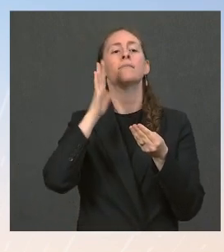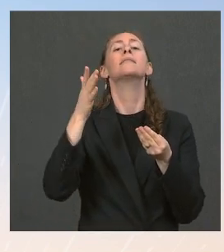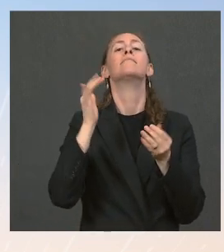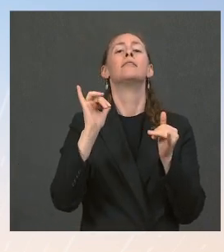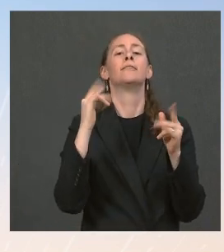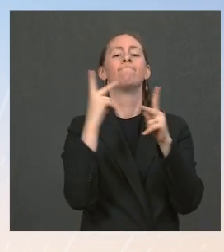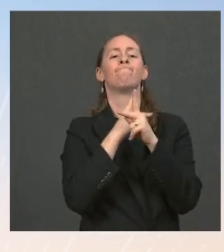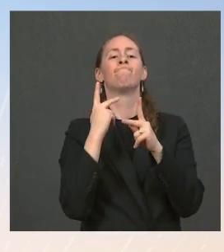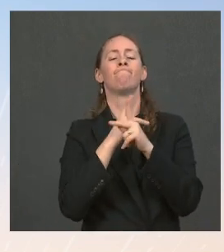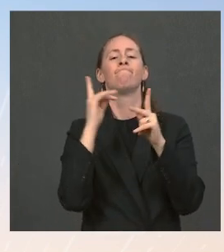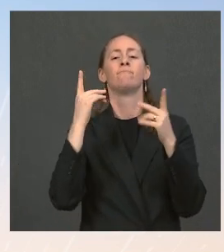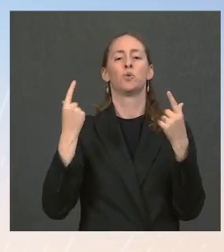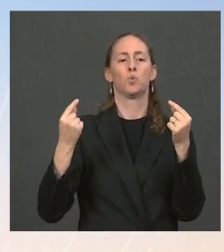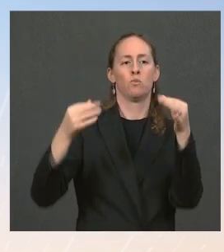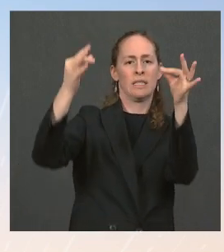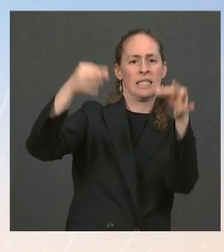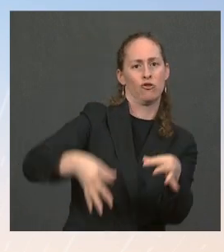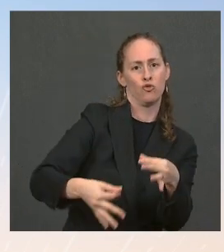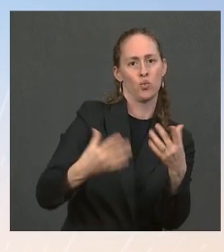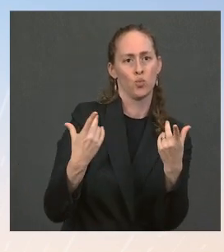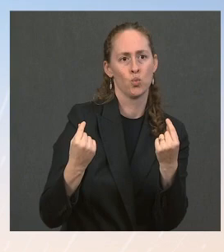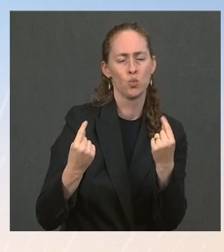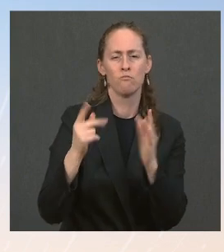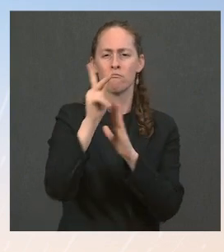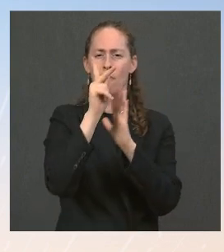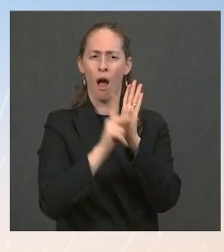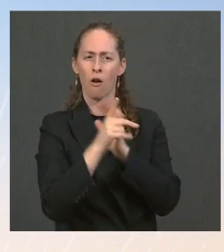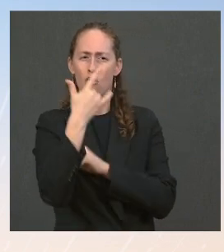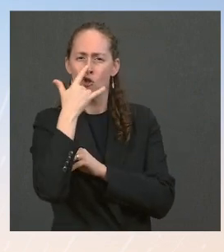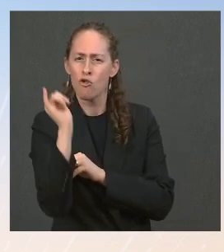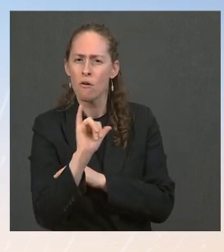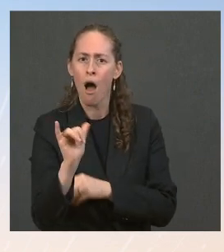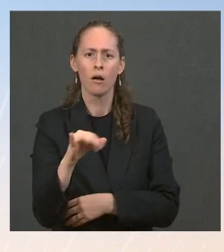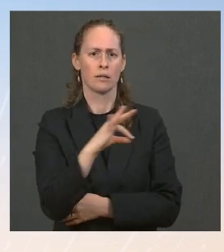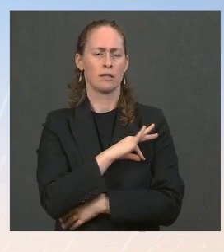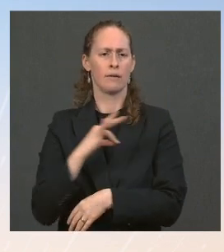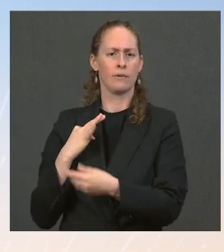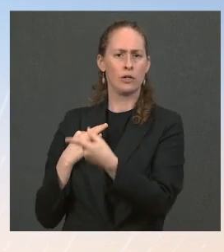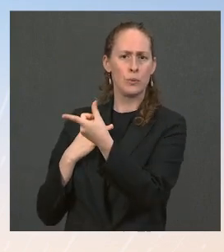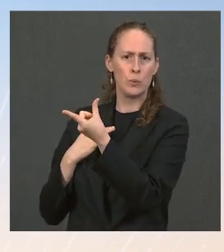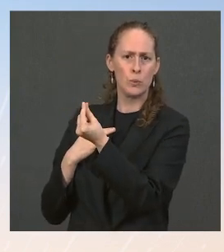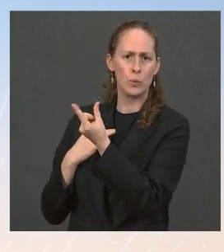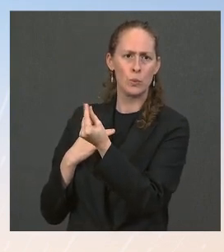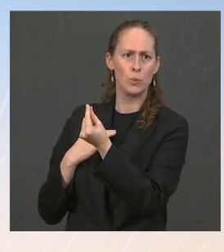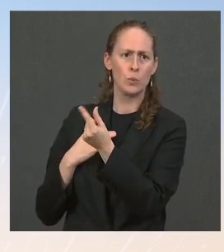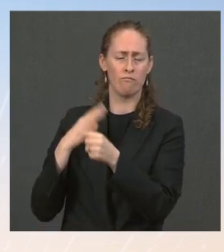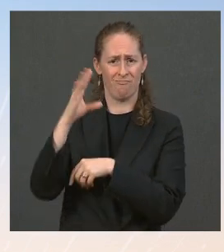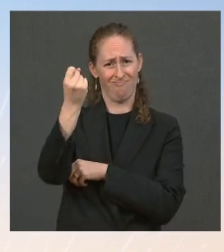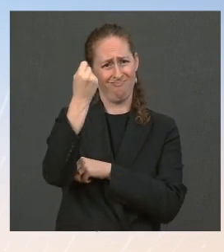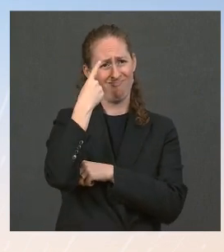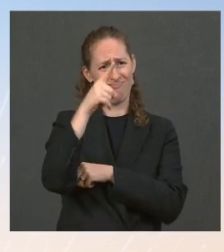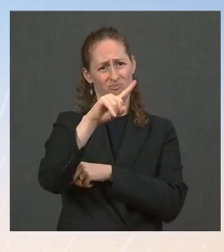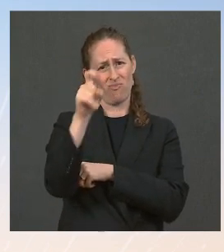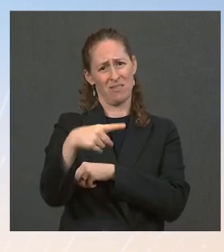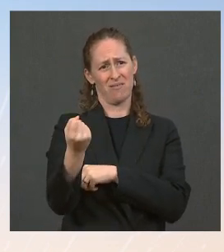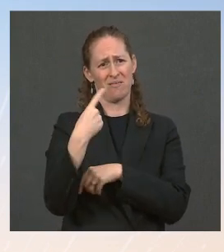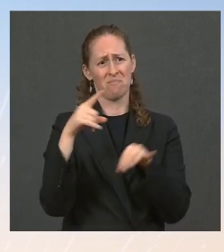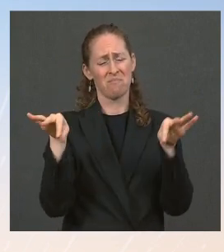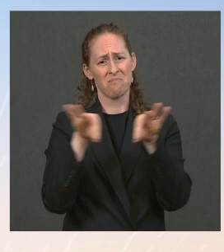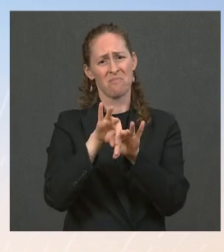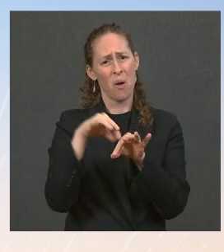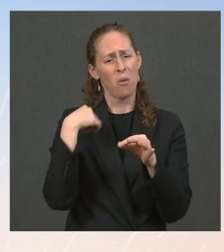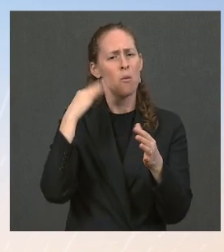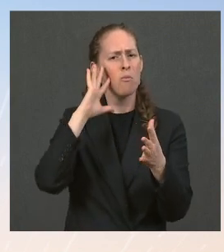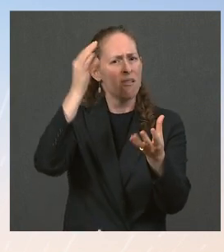that will help be a determinant in any policy decisions and personnel decisions, both. All important questions. I'm sure that was what was conveyed as well. On the